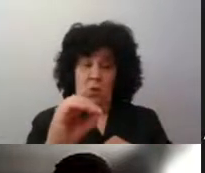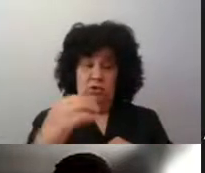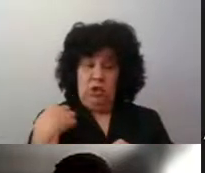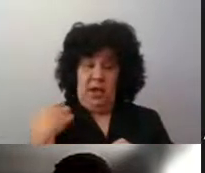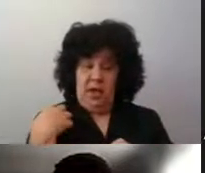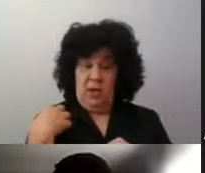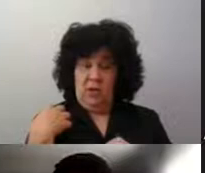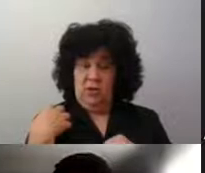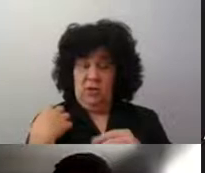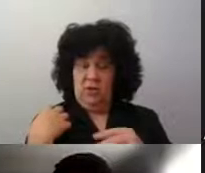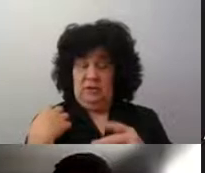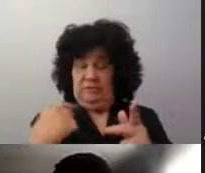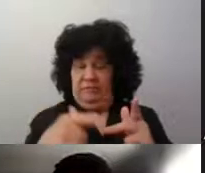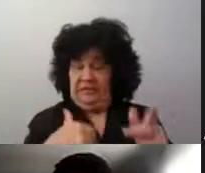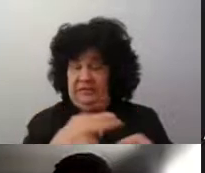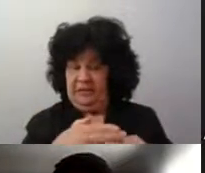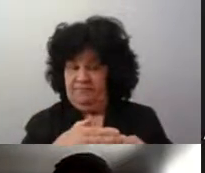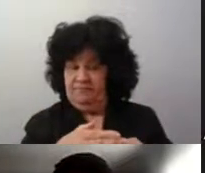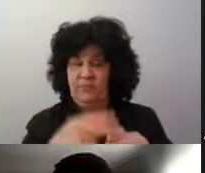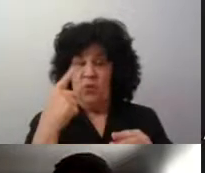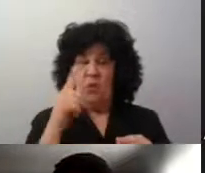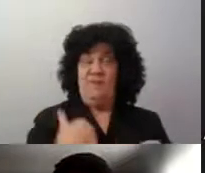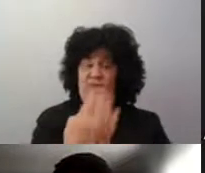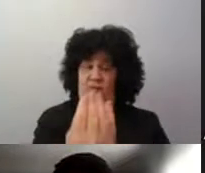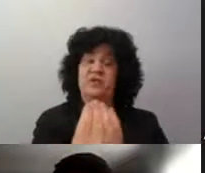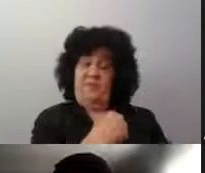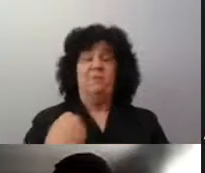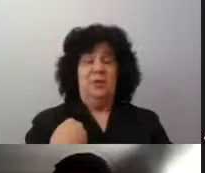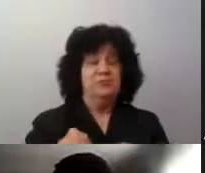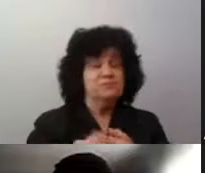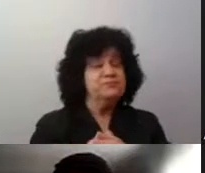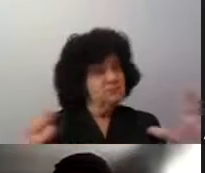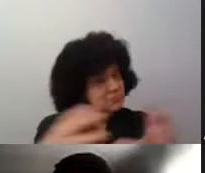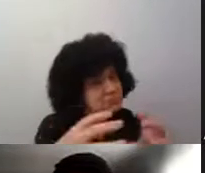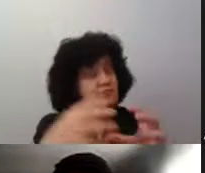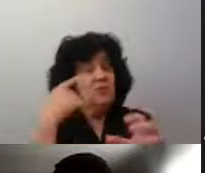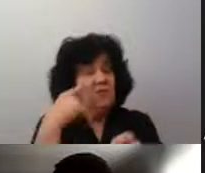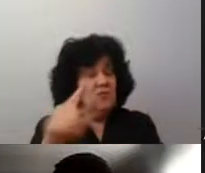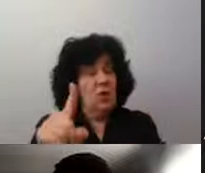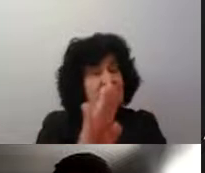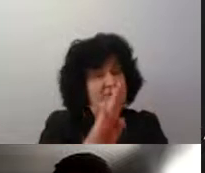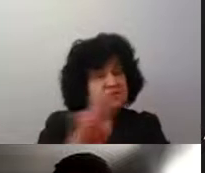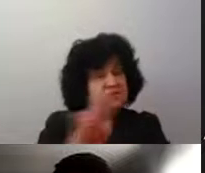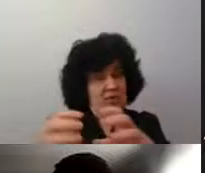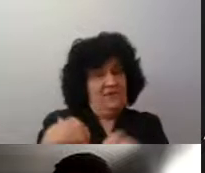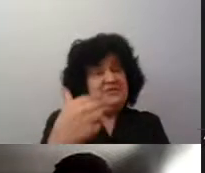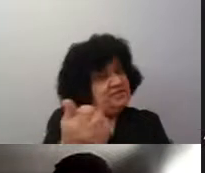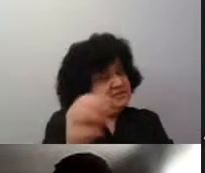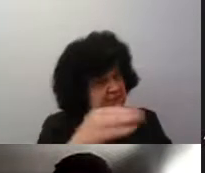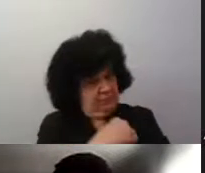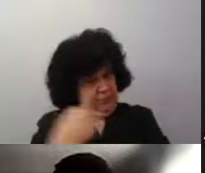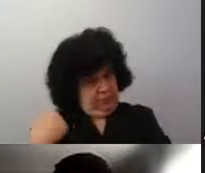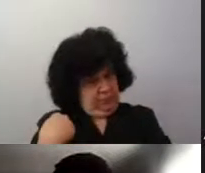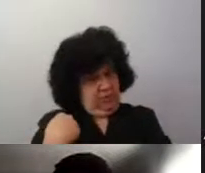For our policy and practice, we have 14 members who will be part of that initiative. For our industry partners, we have 16, which will be